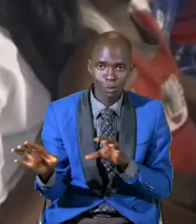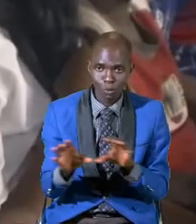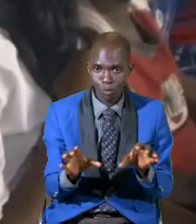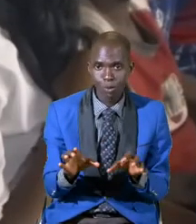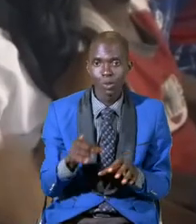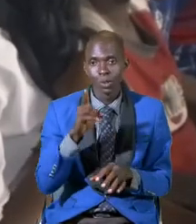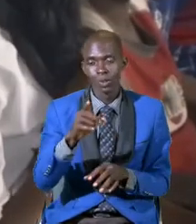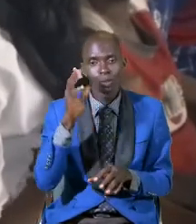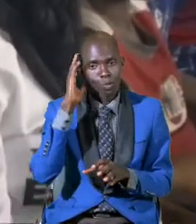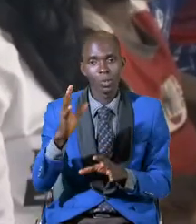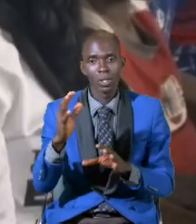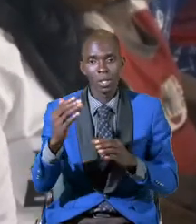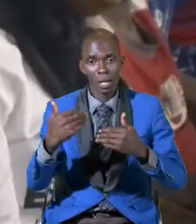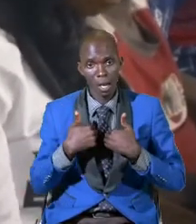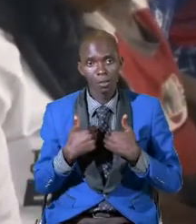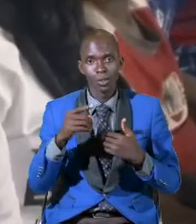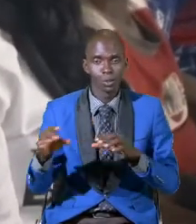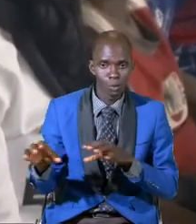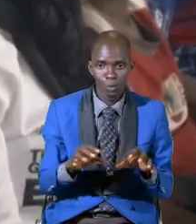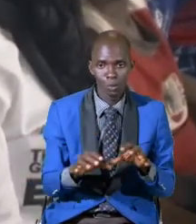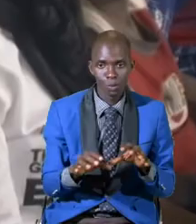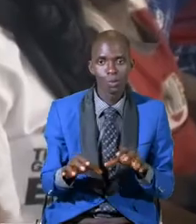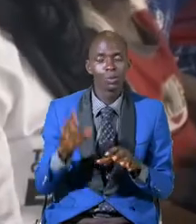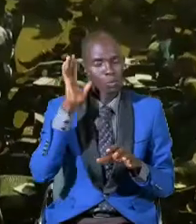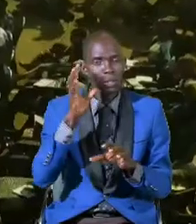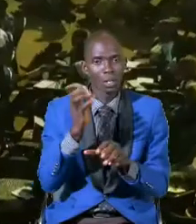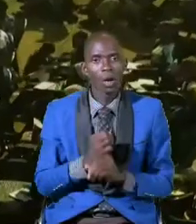You do, you'll achieve before you go.